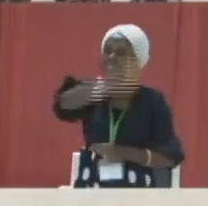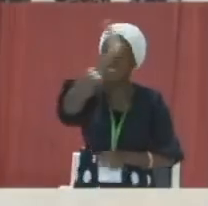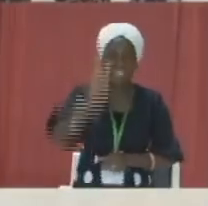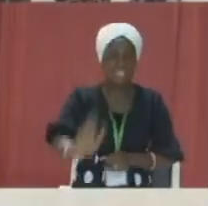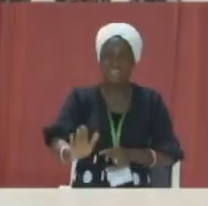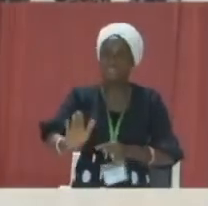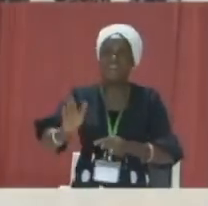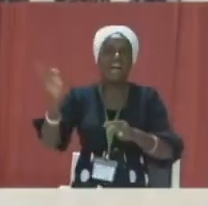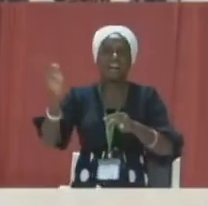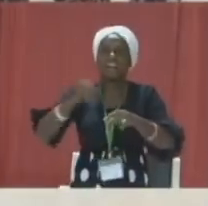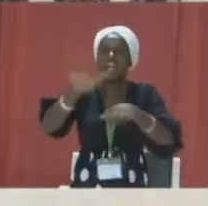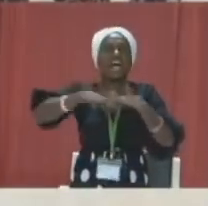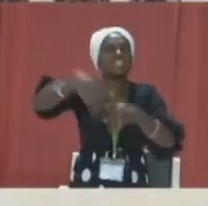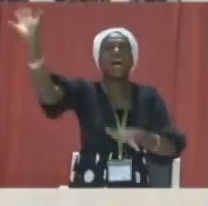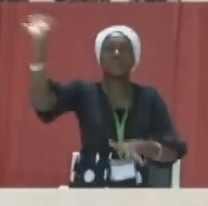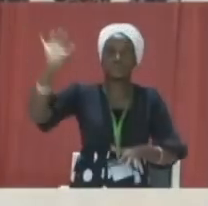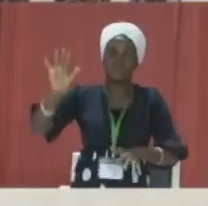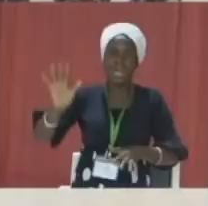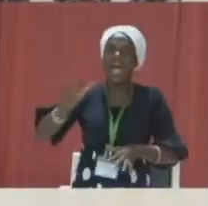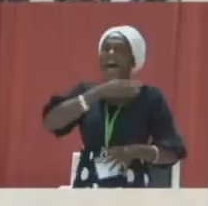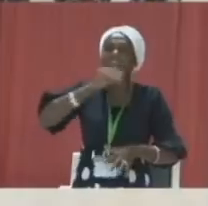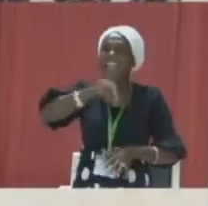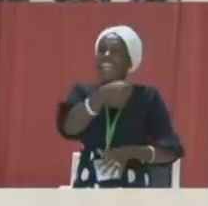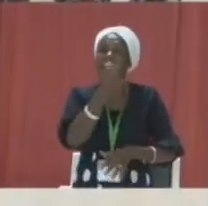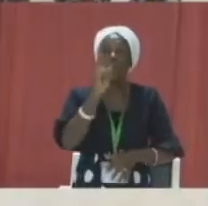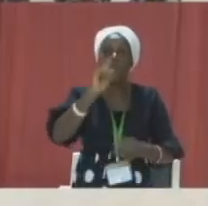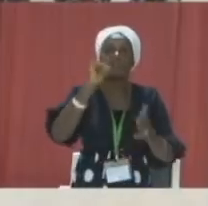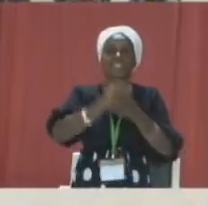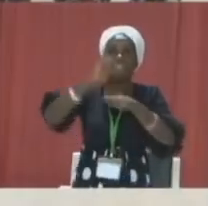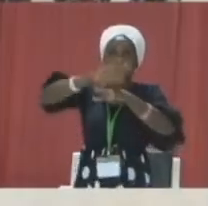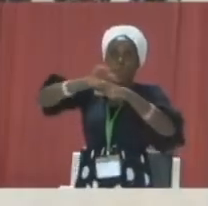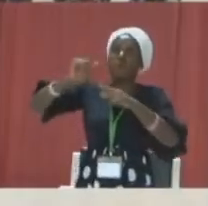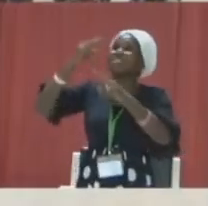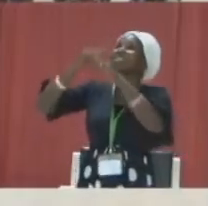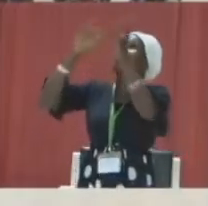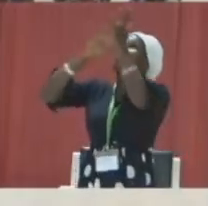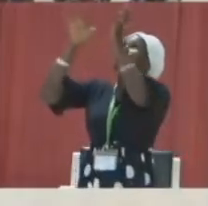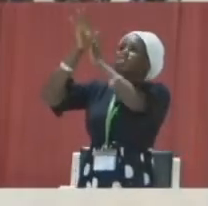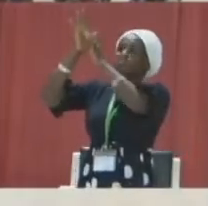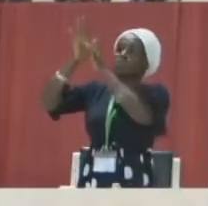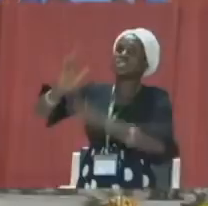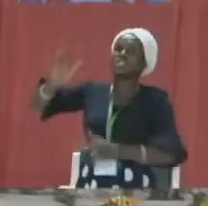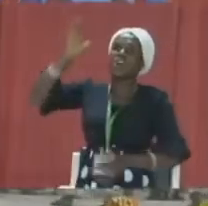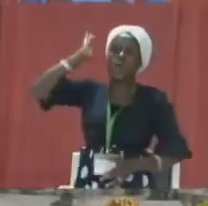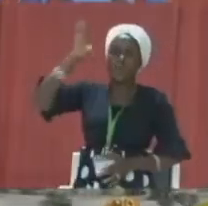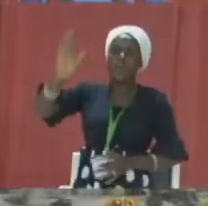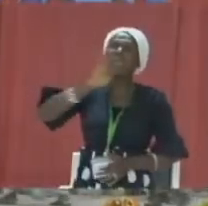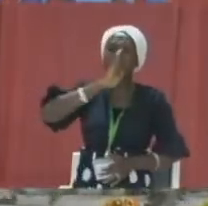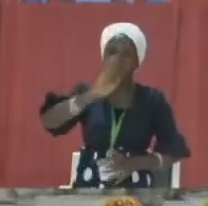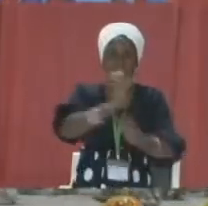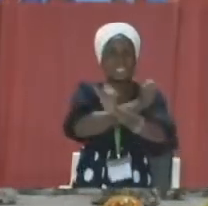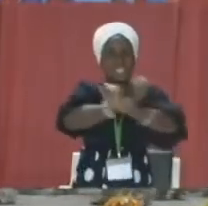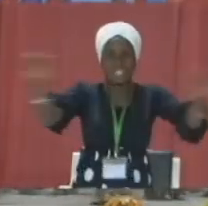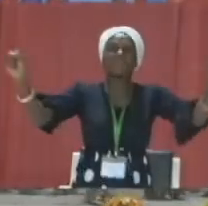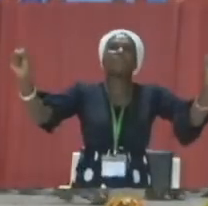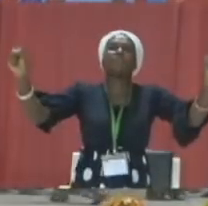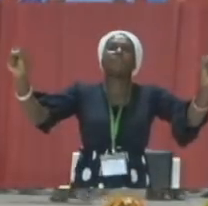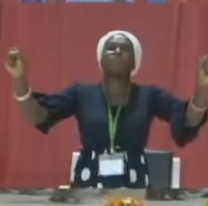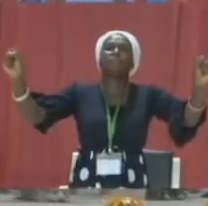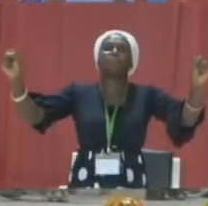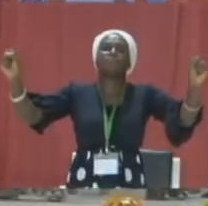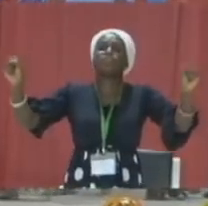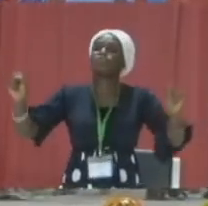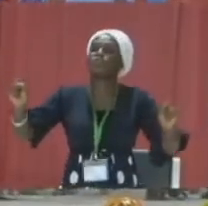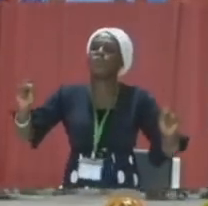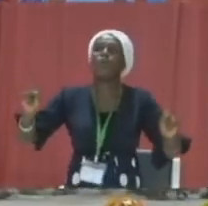saved. So we are going to call on the name of Jesus for these ones and for